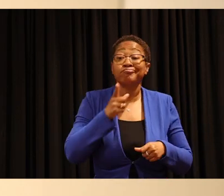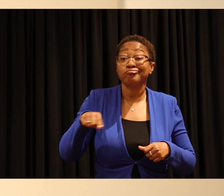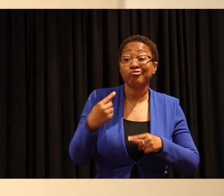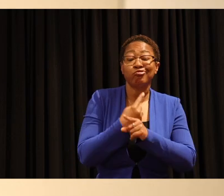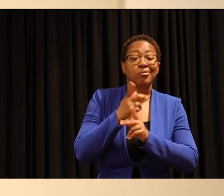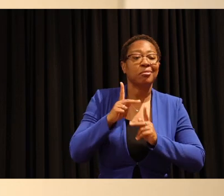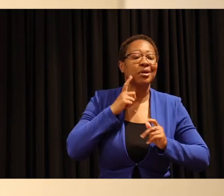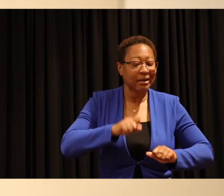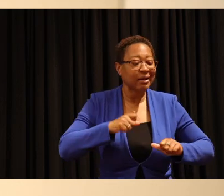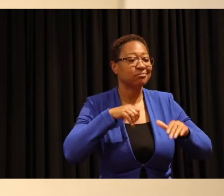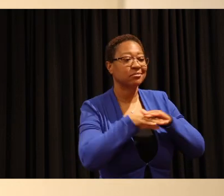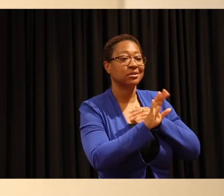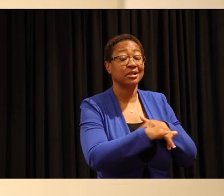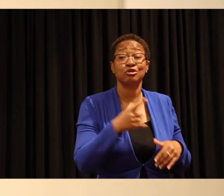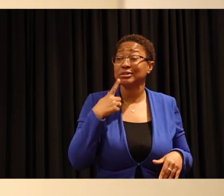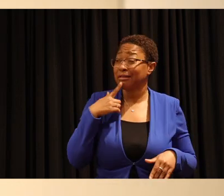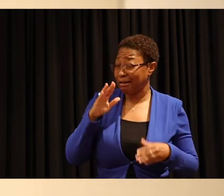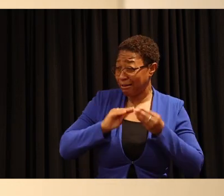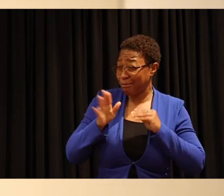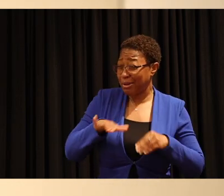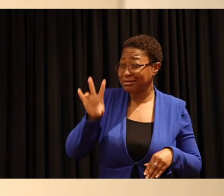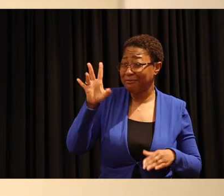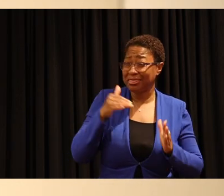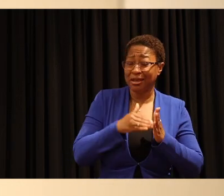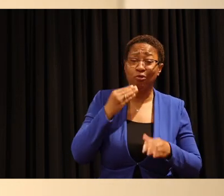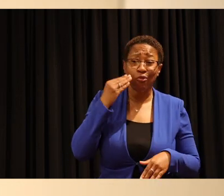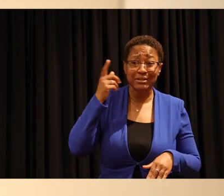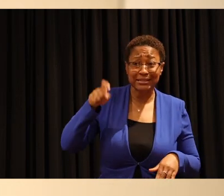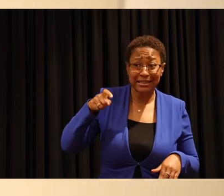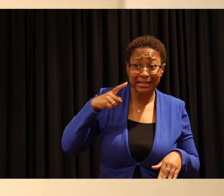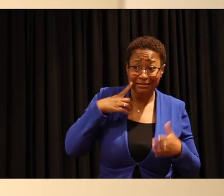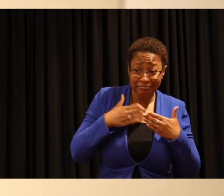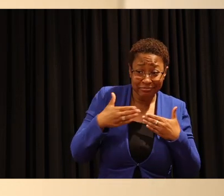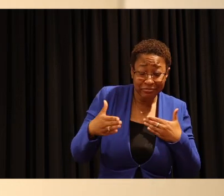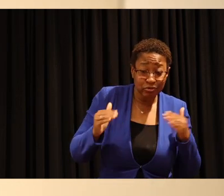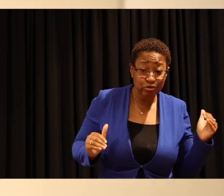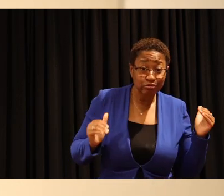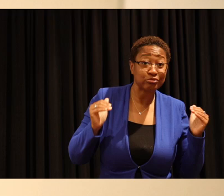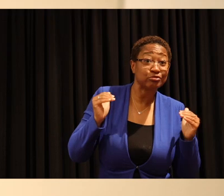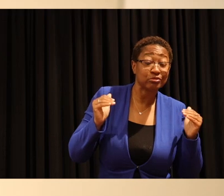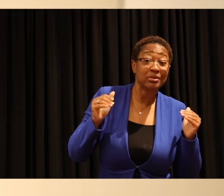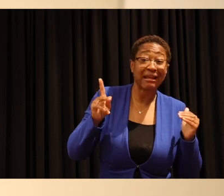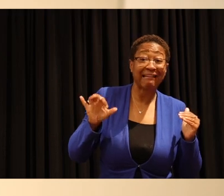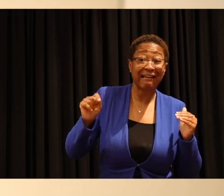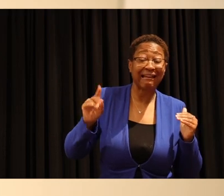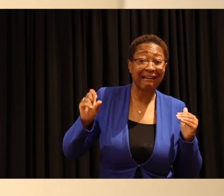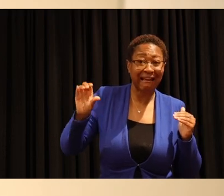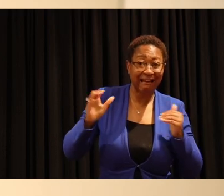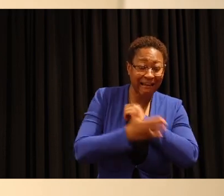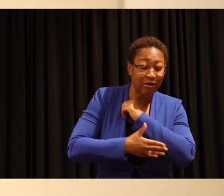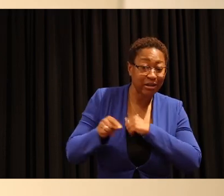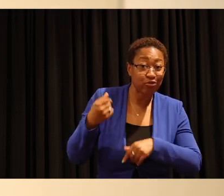because you said the number was about 7,000 homes that are needed. For us to get 7,000 homes